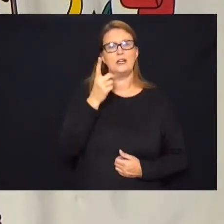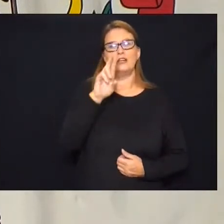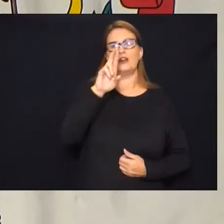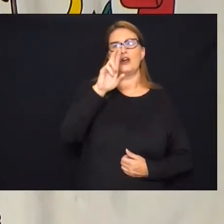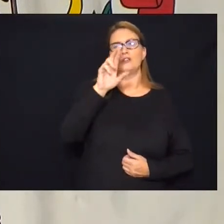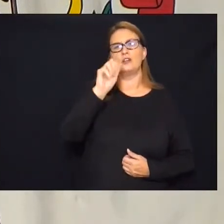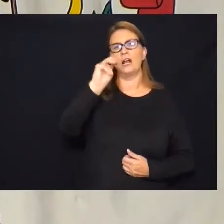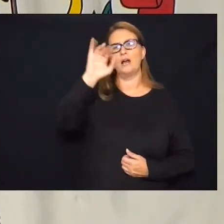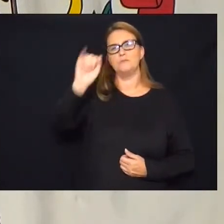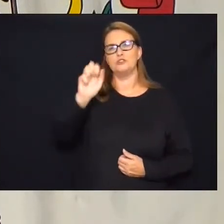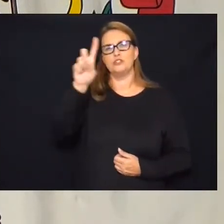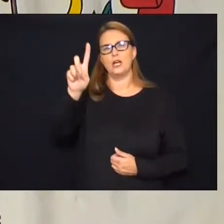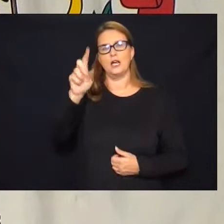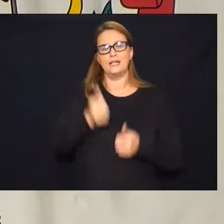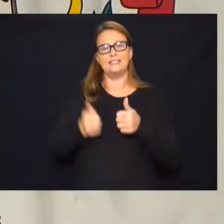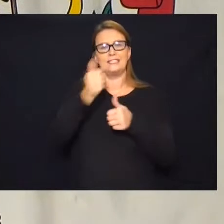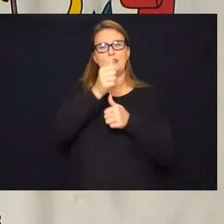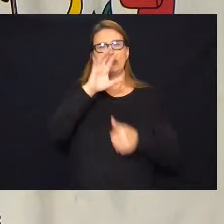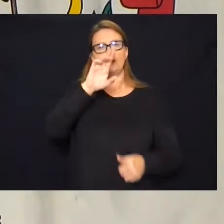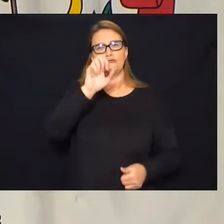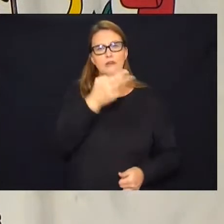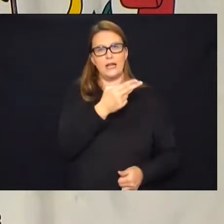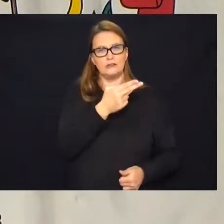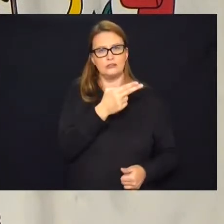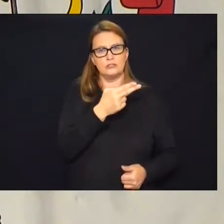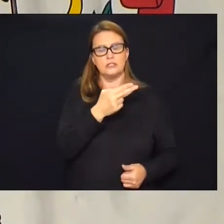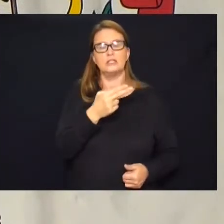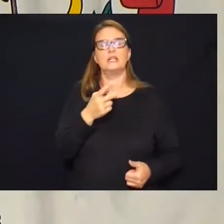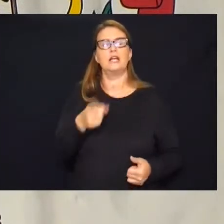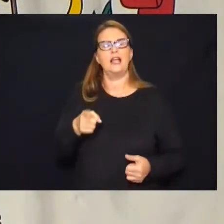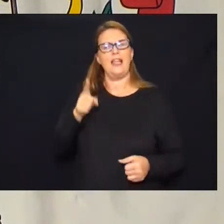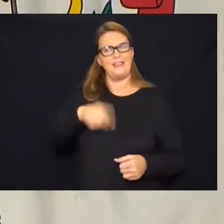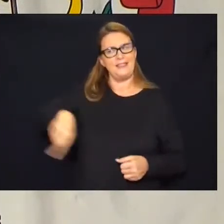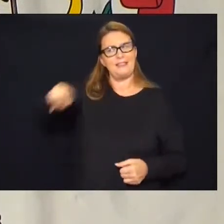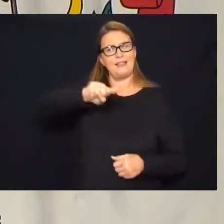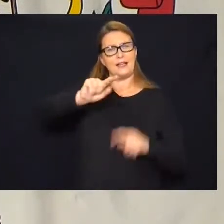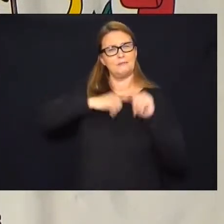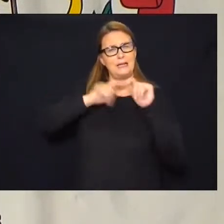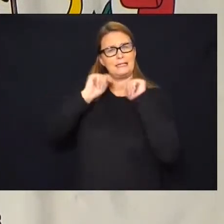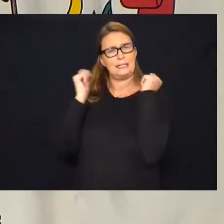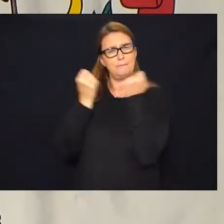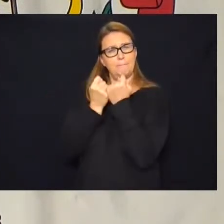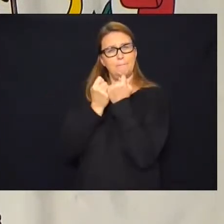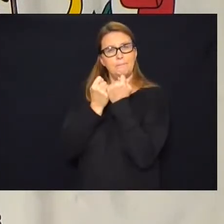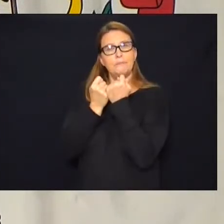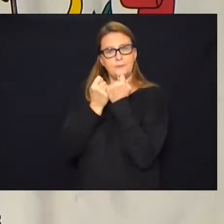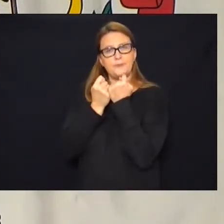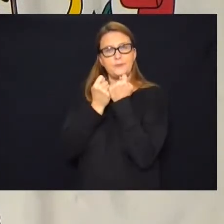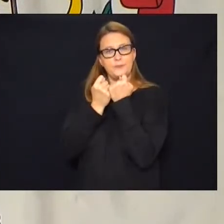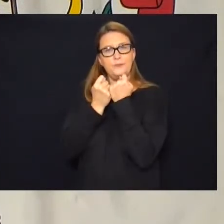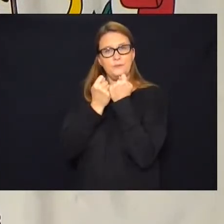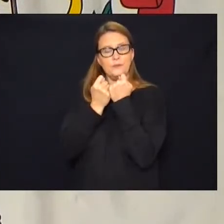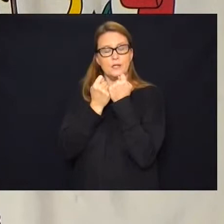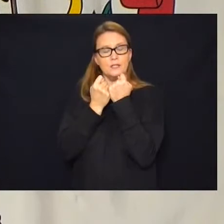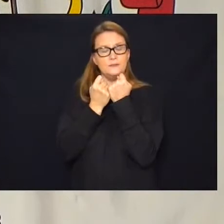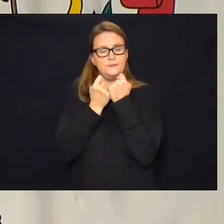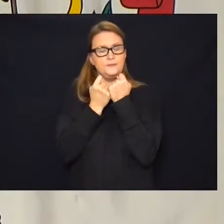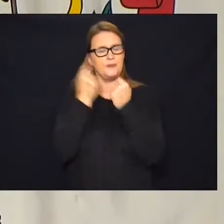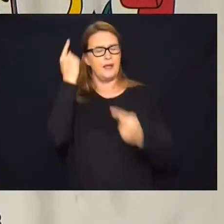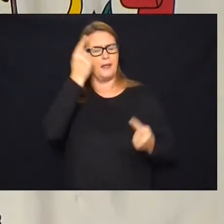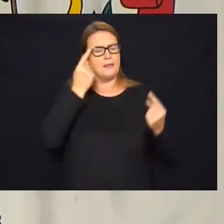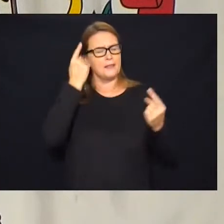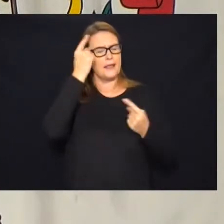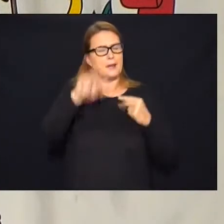Dr. Amjad or Secretary Crouch. Think about that team right there. And ask yourself this